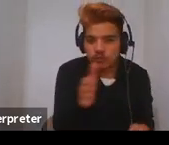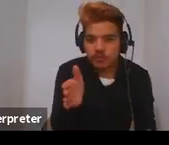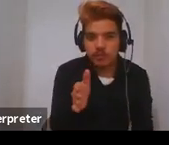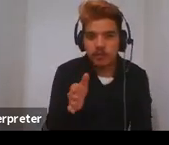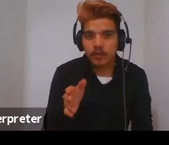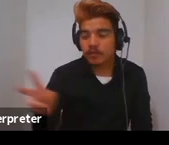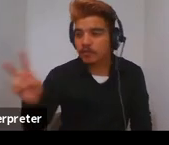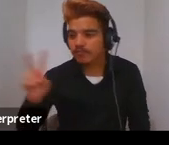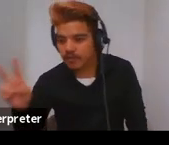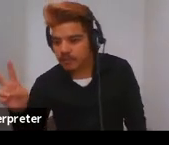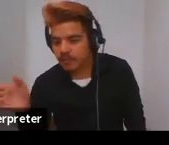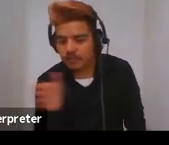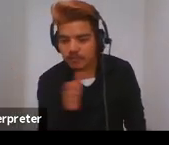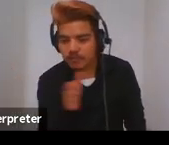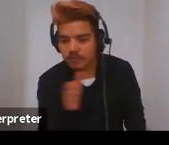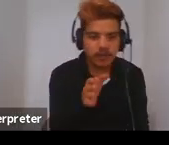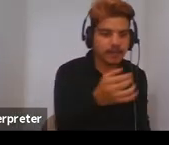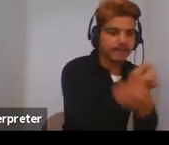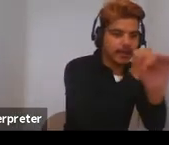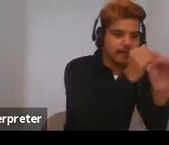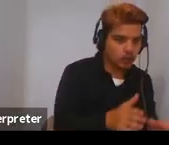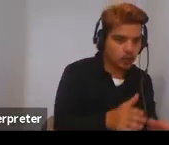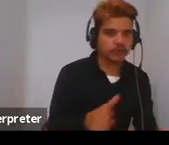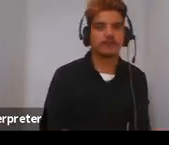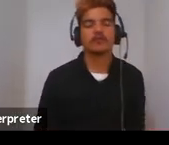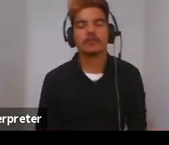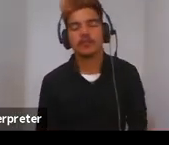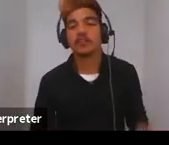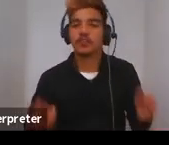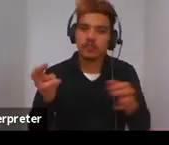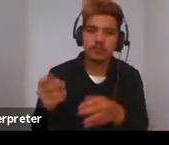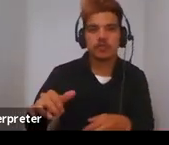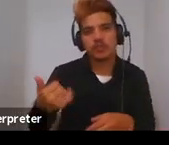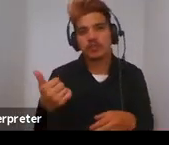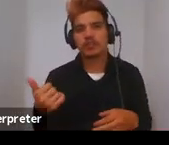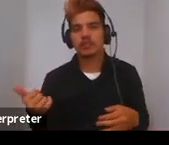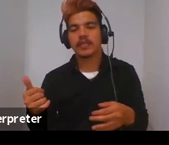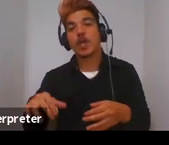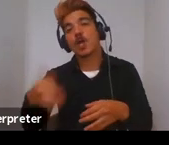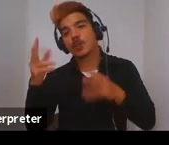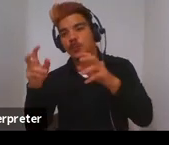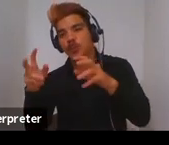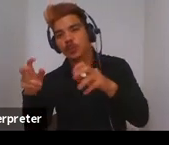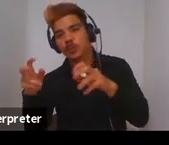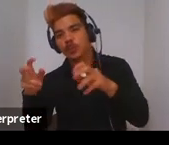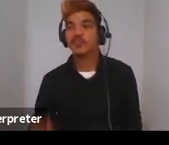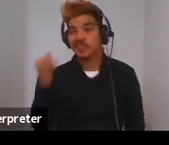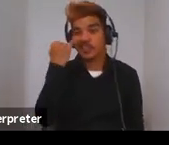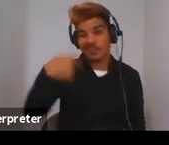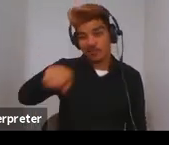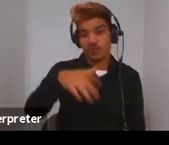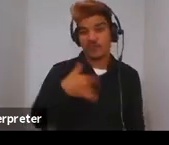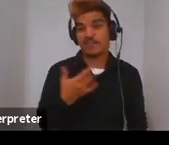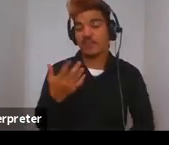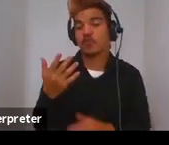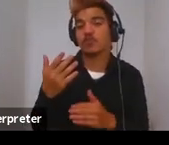using the term victim and using the term survivor. And a few other folks use other terms. And if you feel comfortable sharing